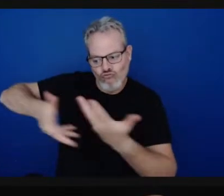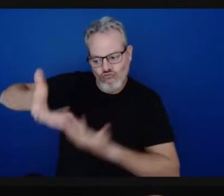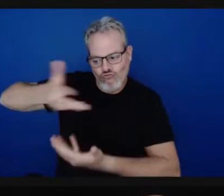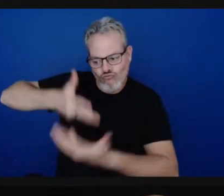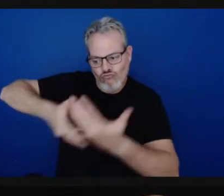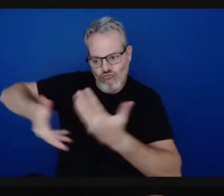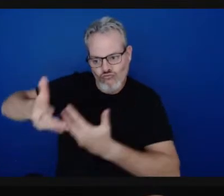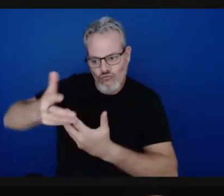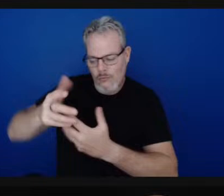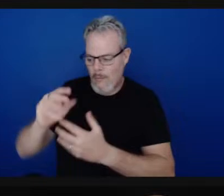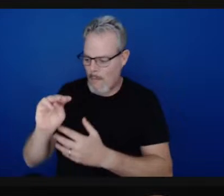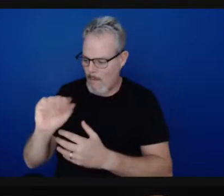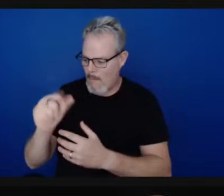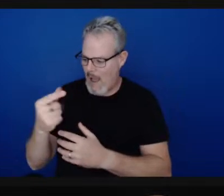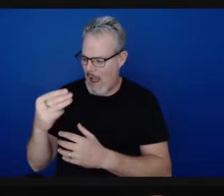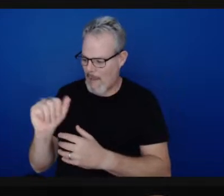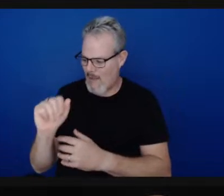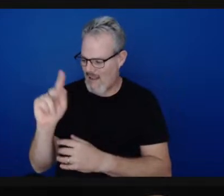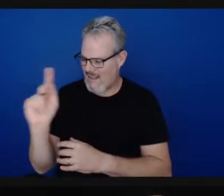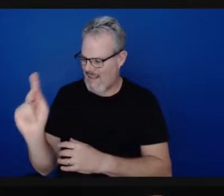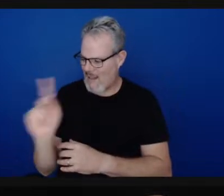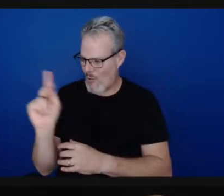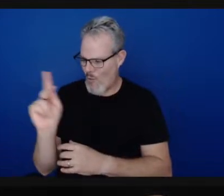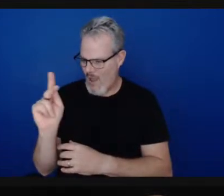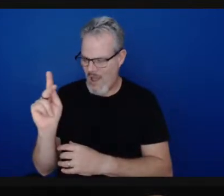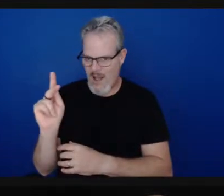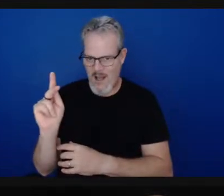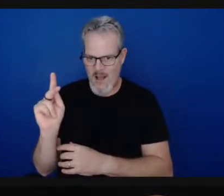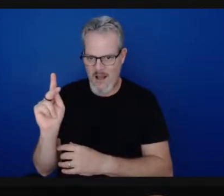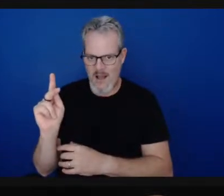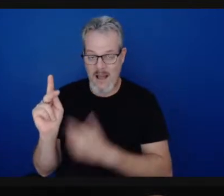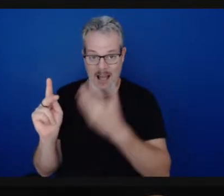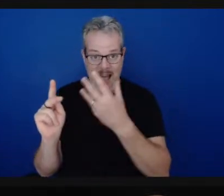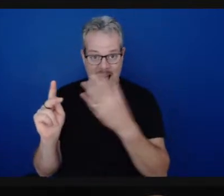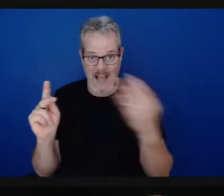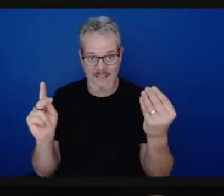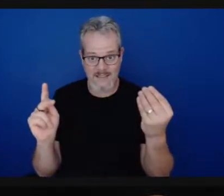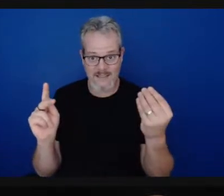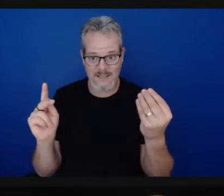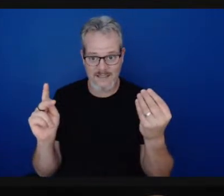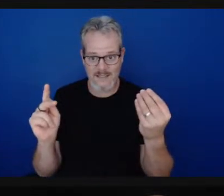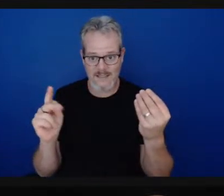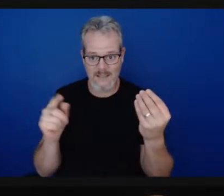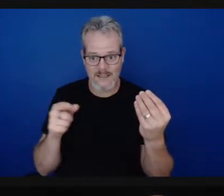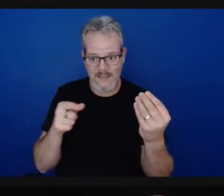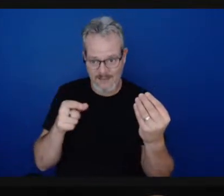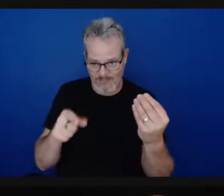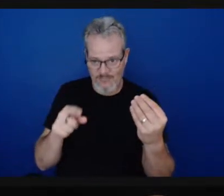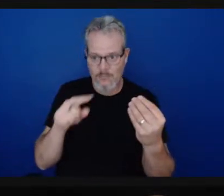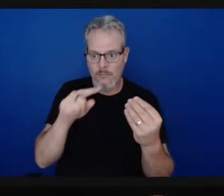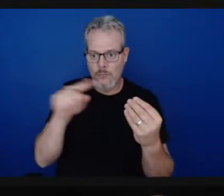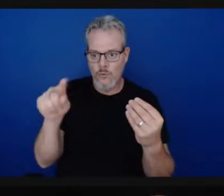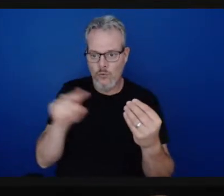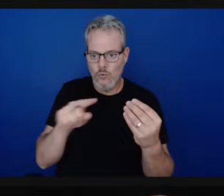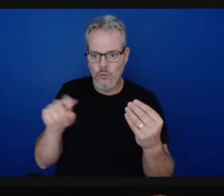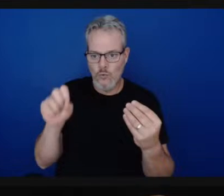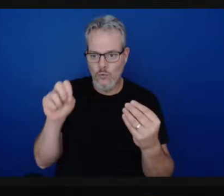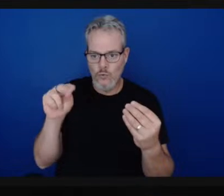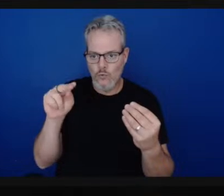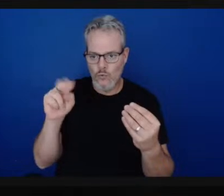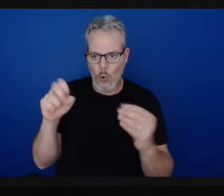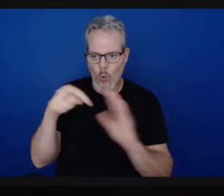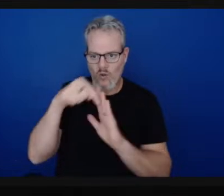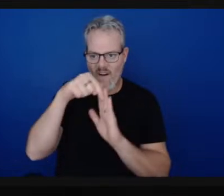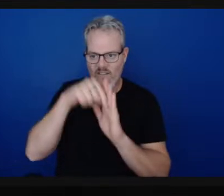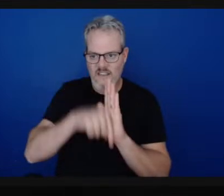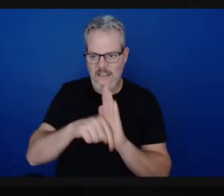source, its conduits and supply lines, and this zone of deep